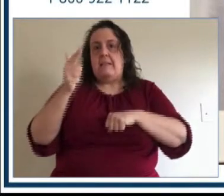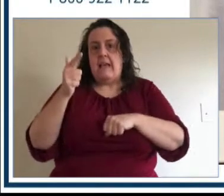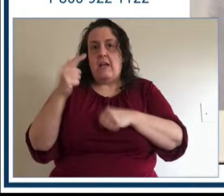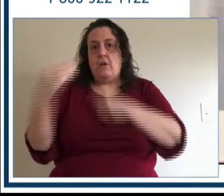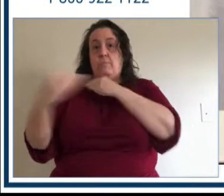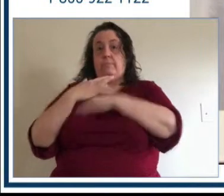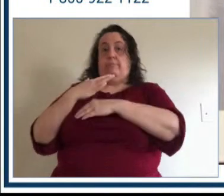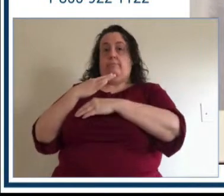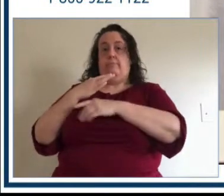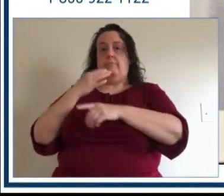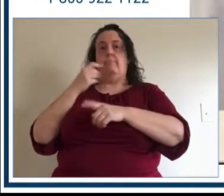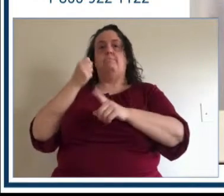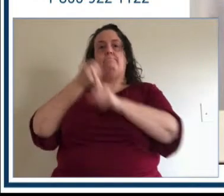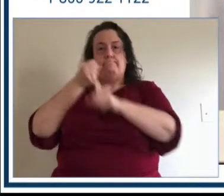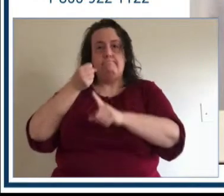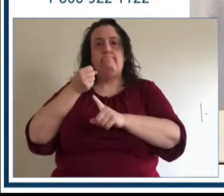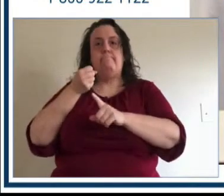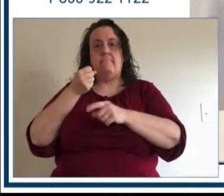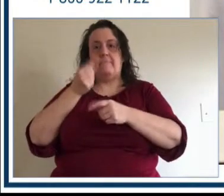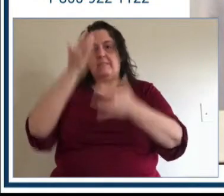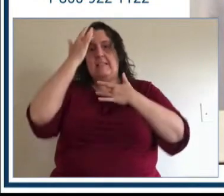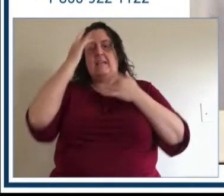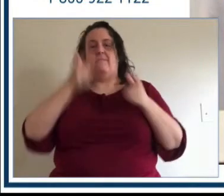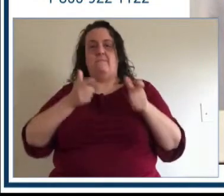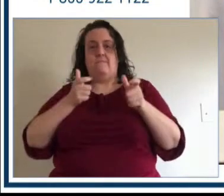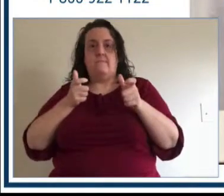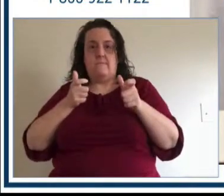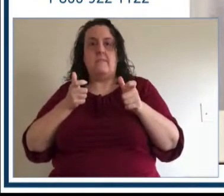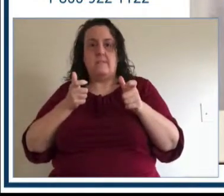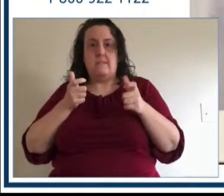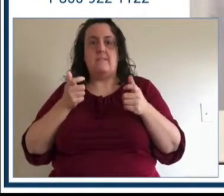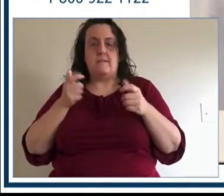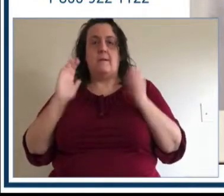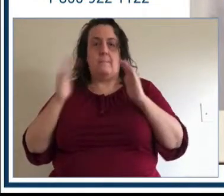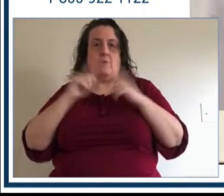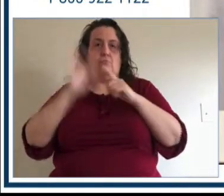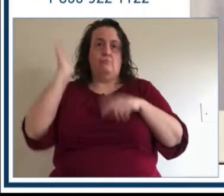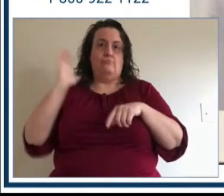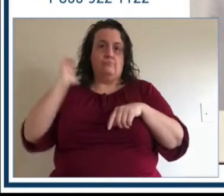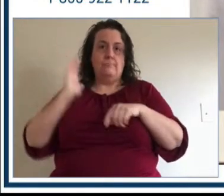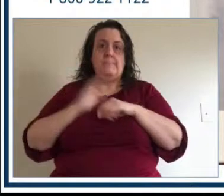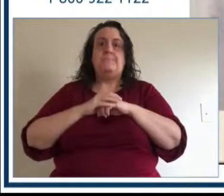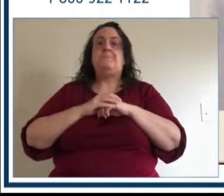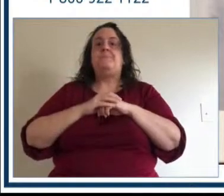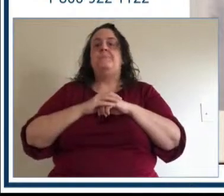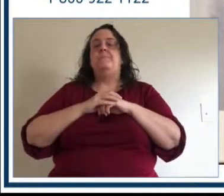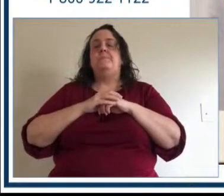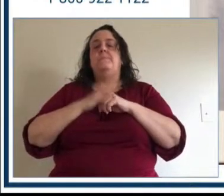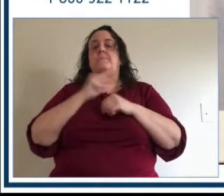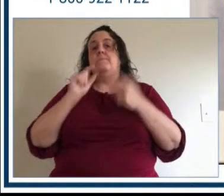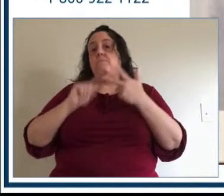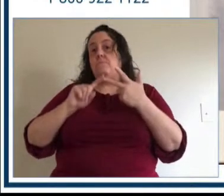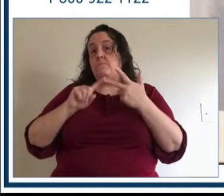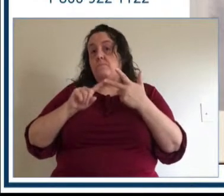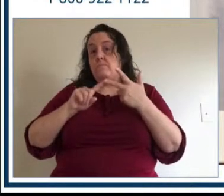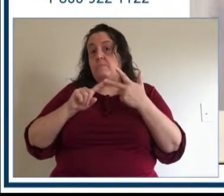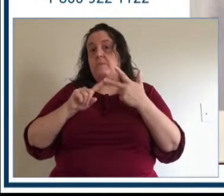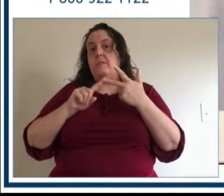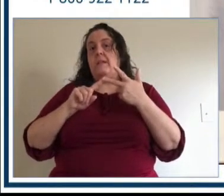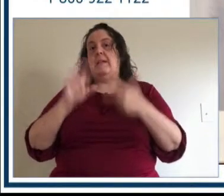virus spreads very quickly and acts very quickly. And the third thing, thankfully, the cases so